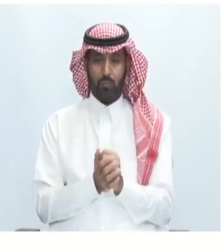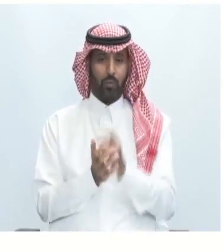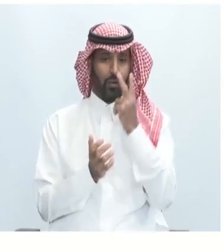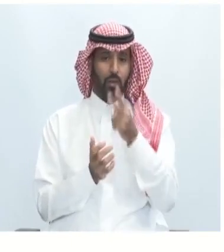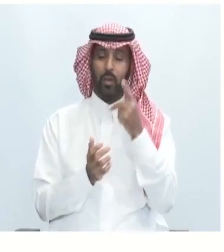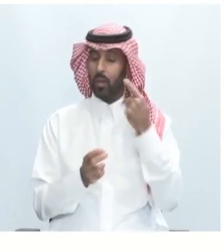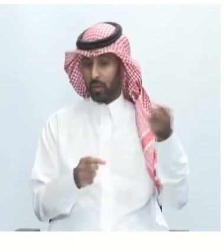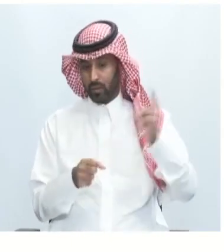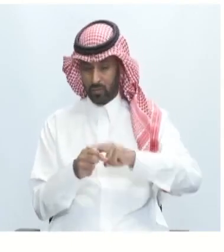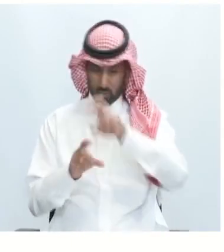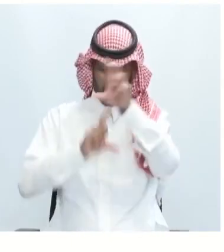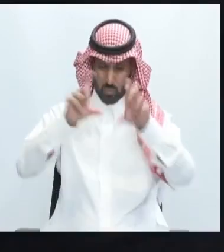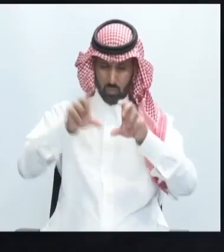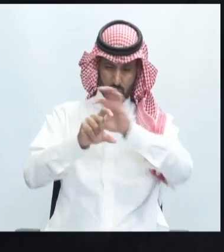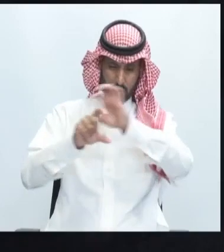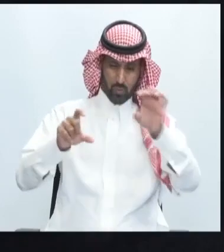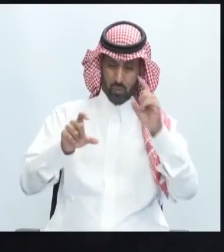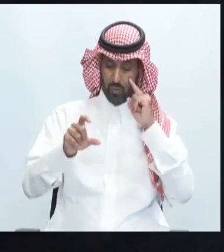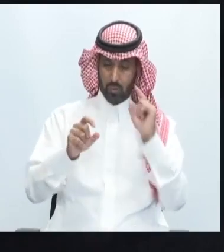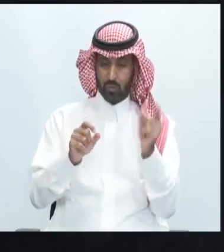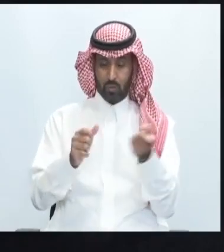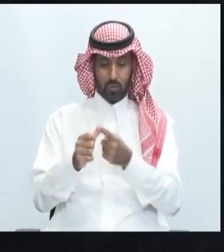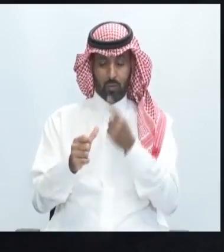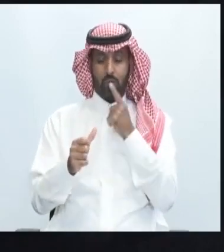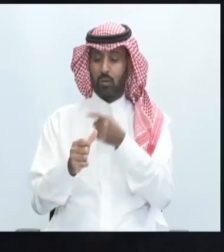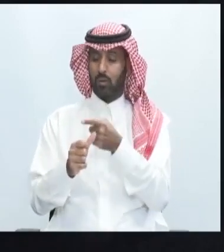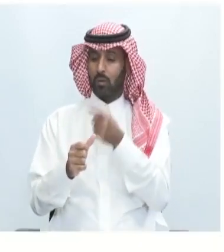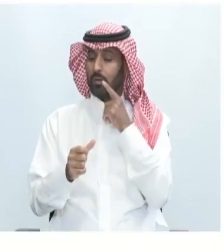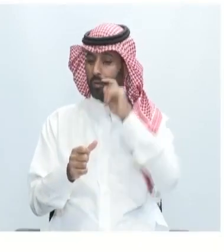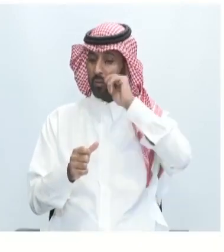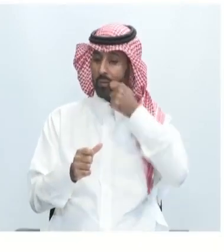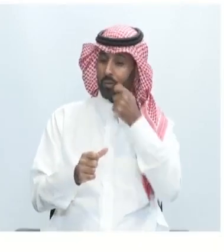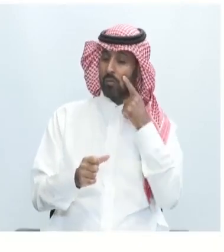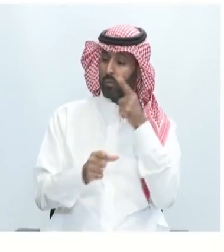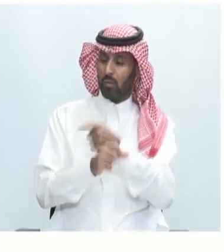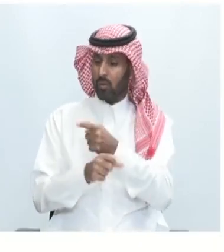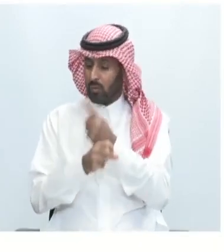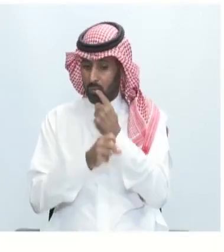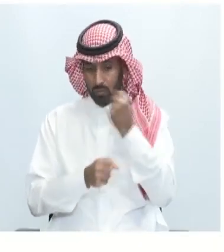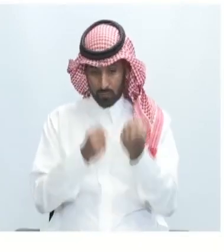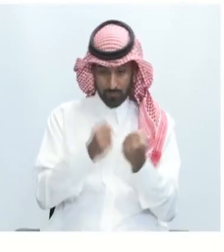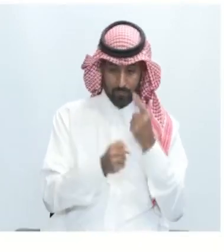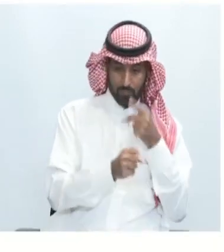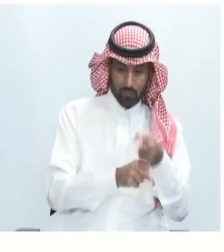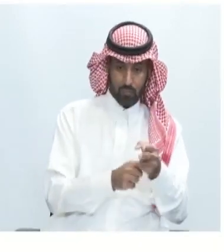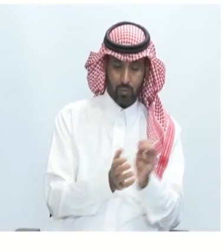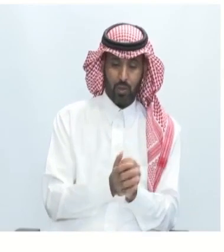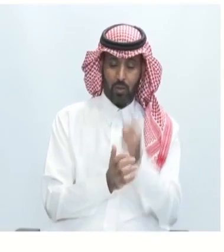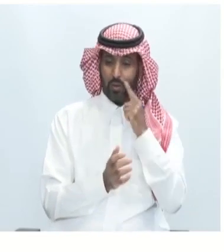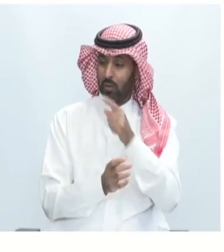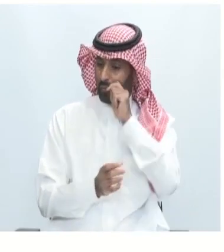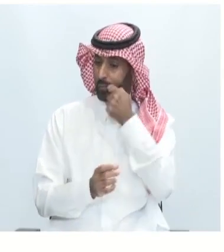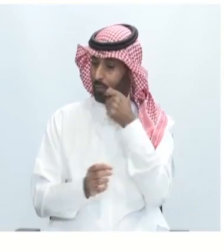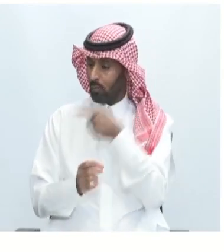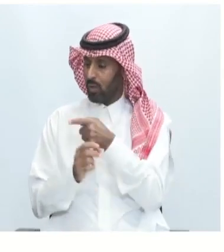we rearranged the sentence just a little bit. We said the men were accused of stealing the car. The men